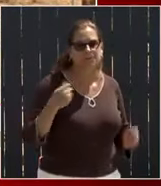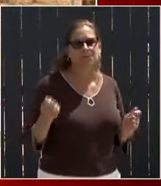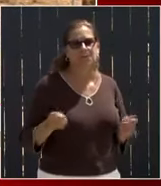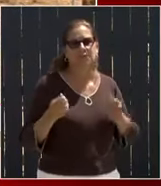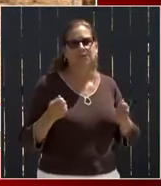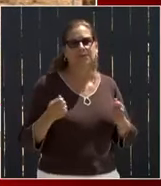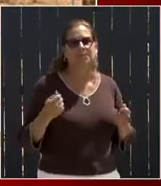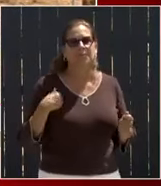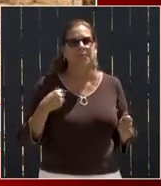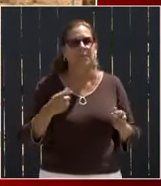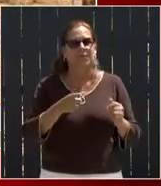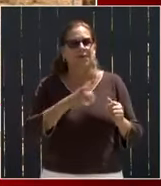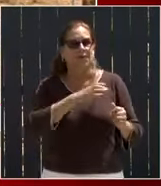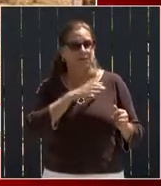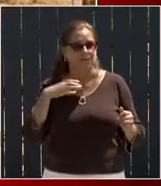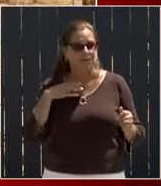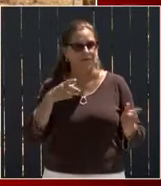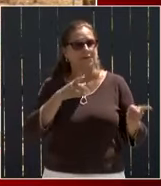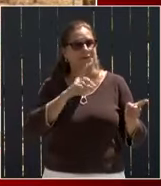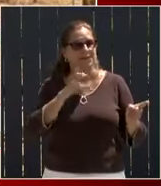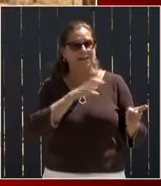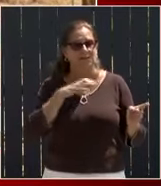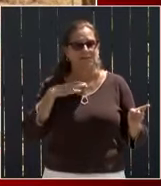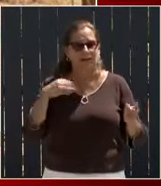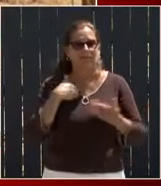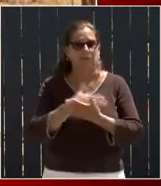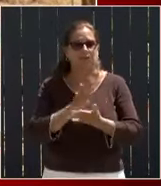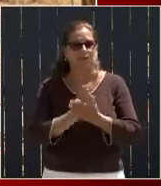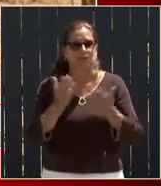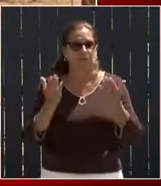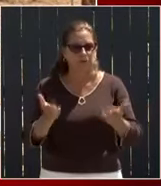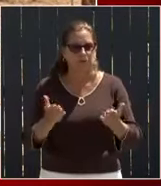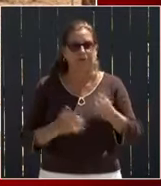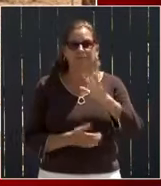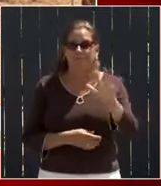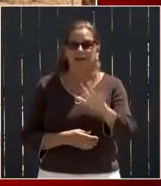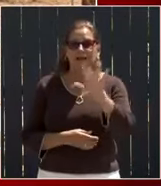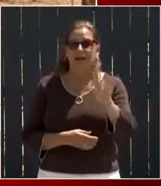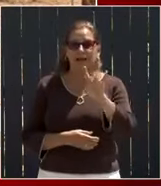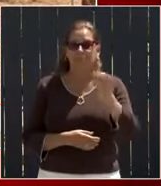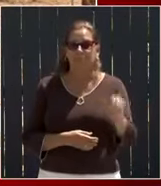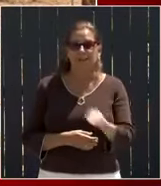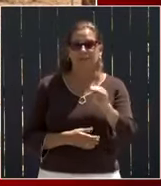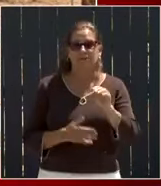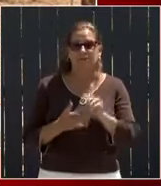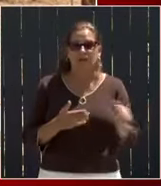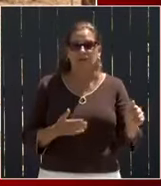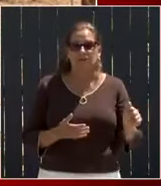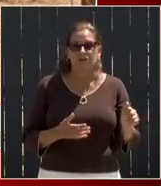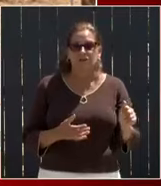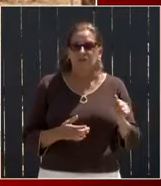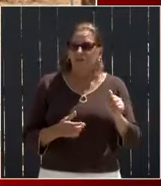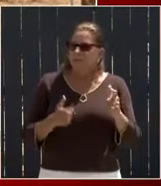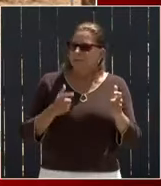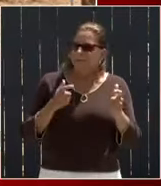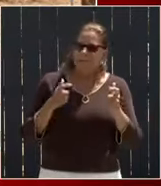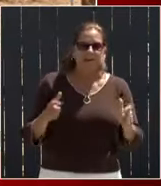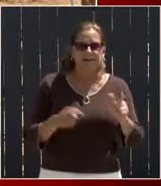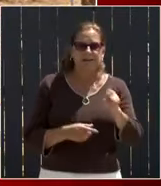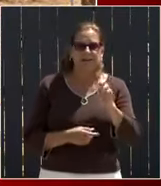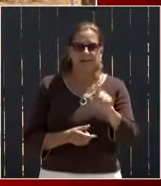has our budget proposal, Mayor Gray. And $58 million is a big deal. And we've